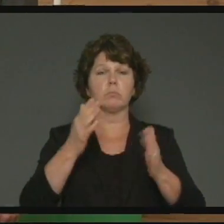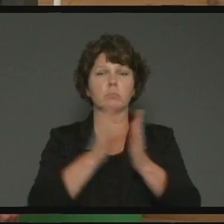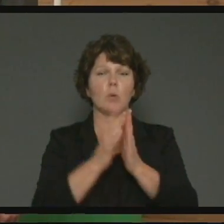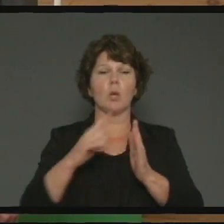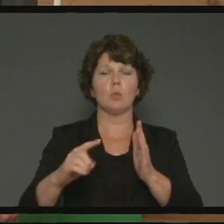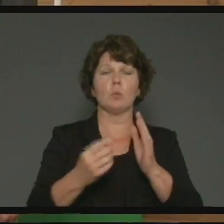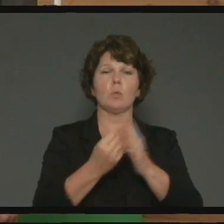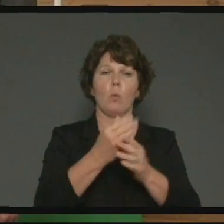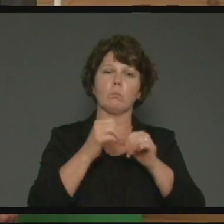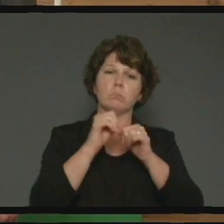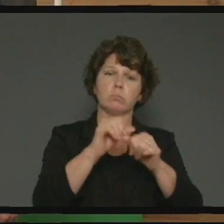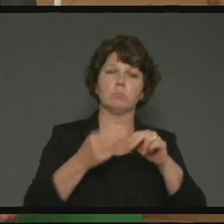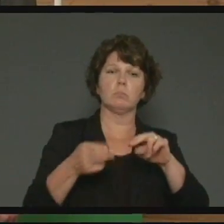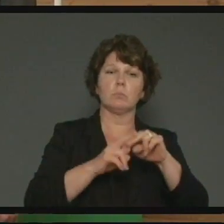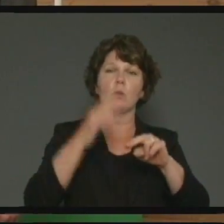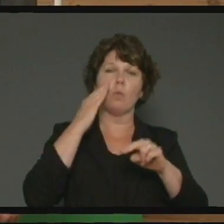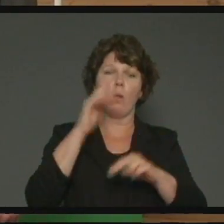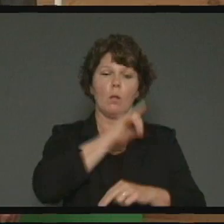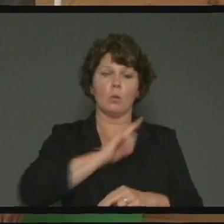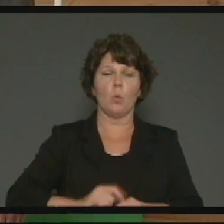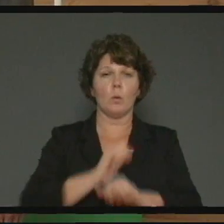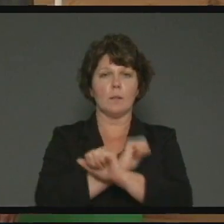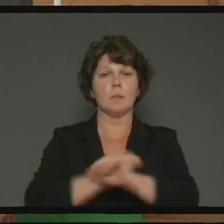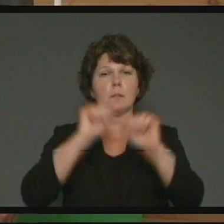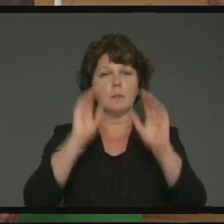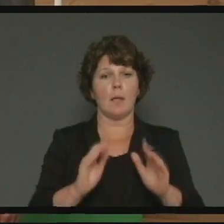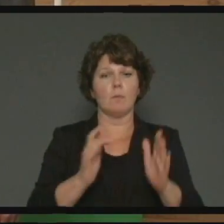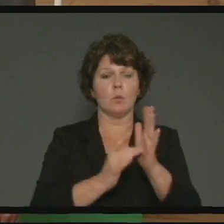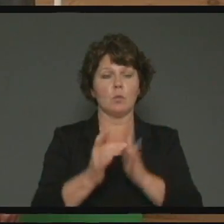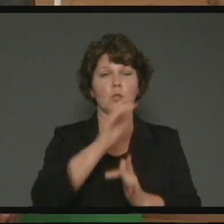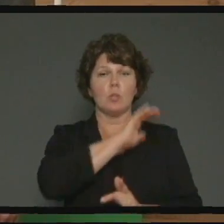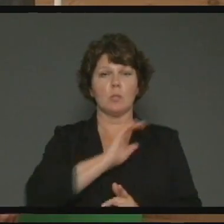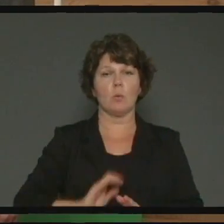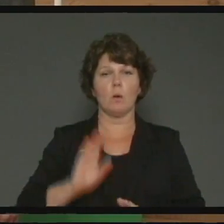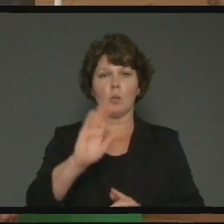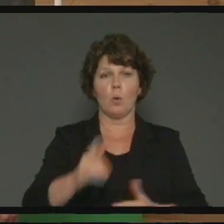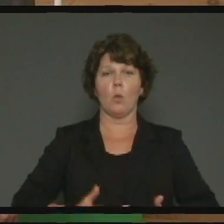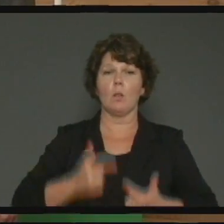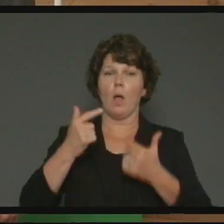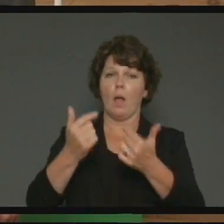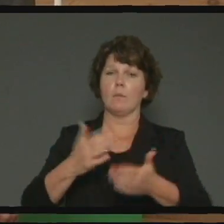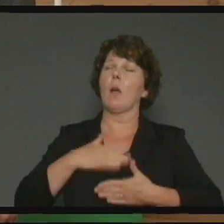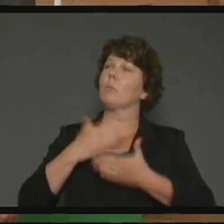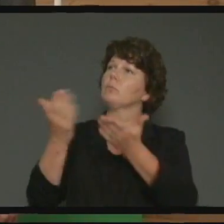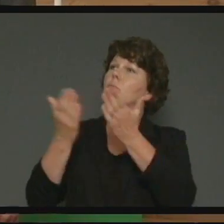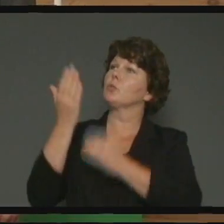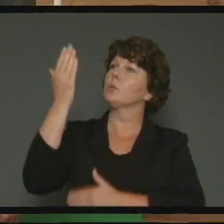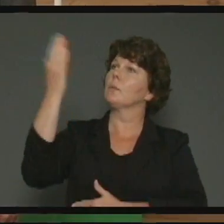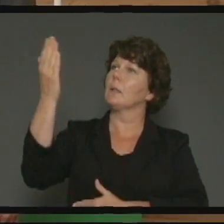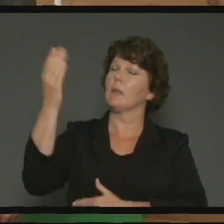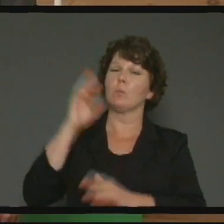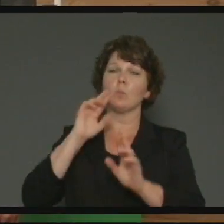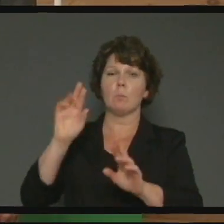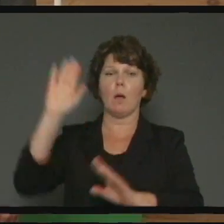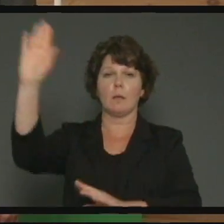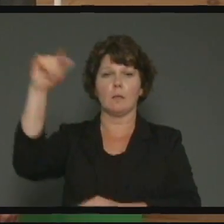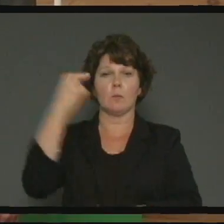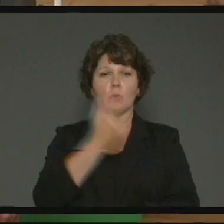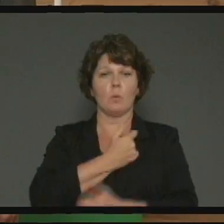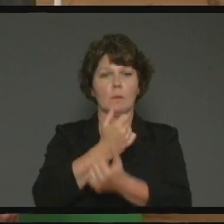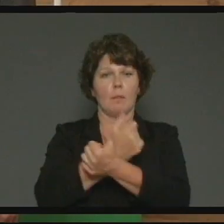our Lord and Savior Jesus Christ, and that you may live a grateful life in response to that grace.